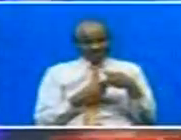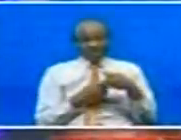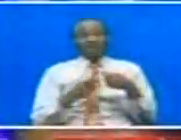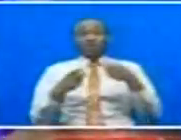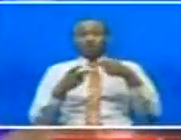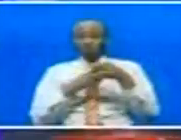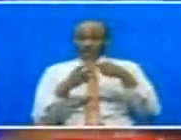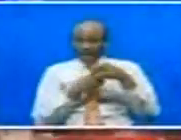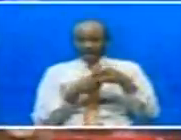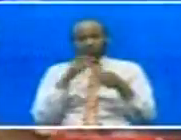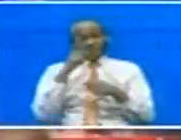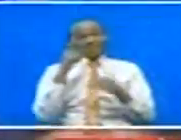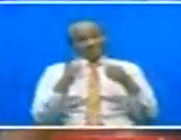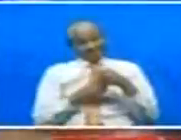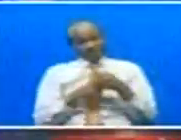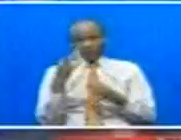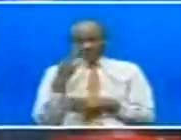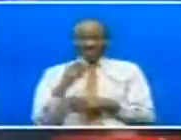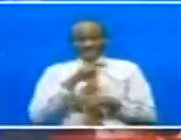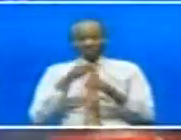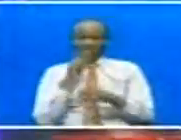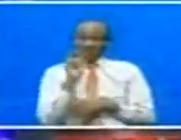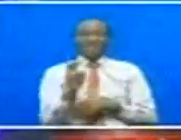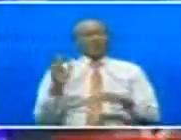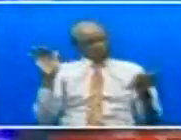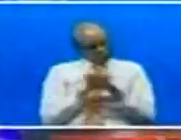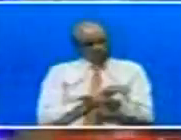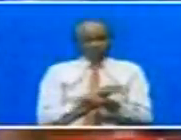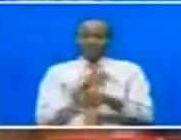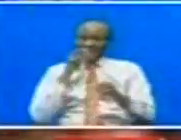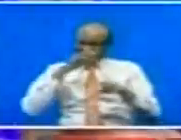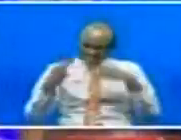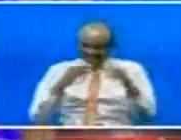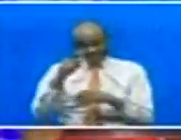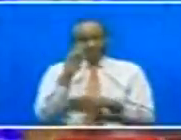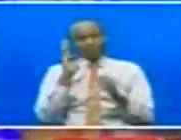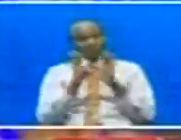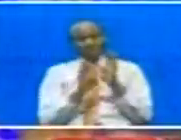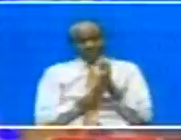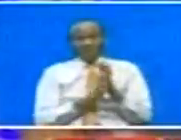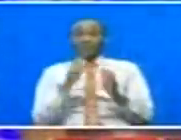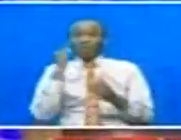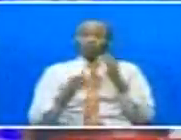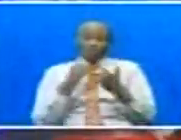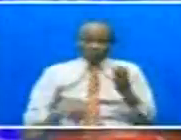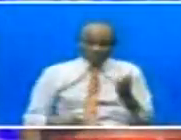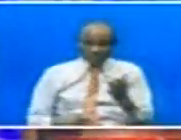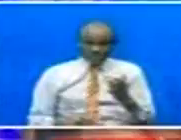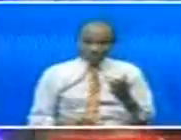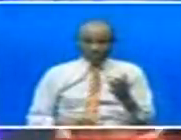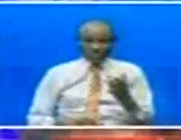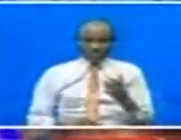July 26, Wednesday, in the Nation, there was a full cover. I analyzed that bill, and my conclusion was this,